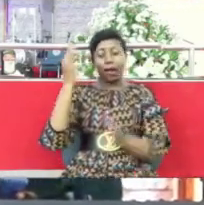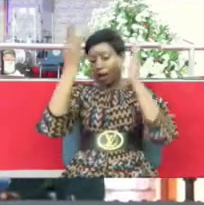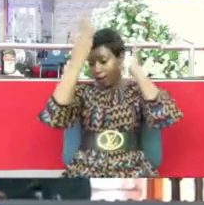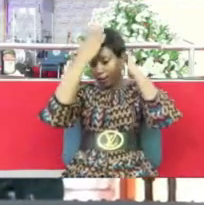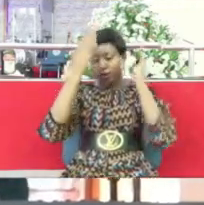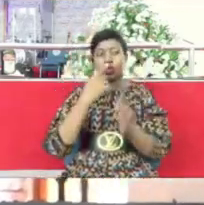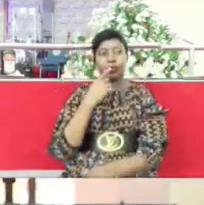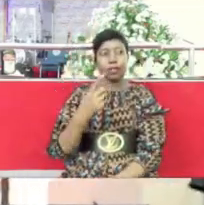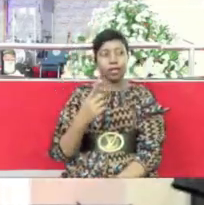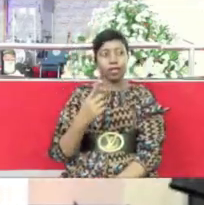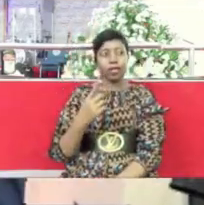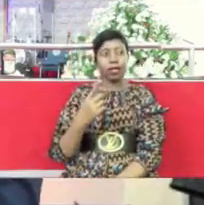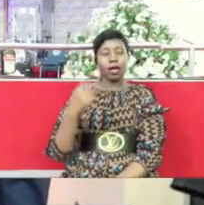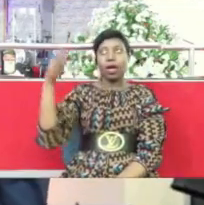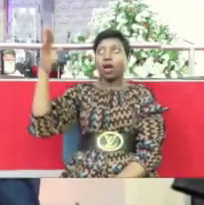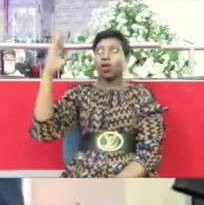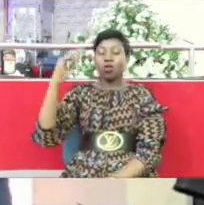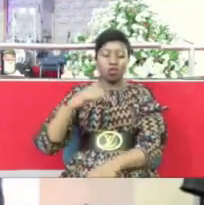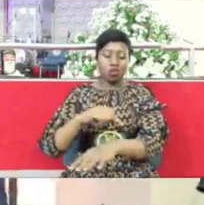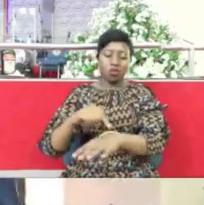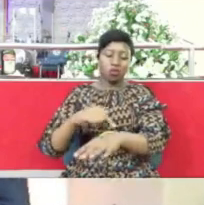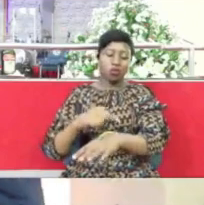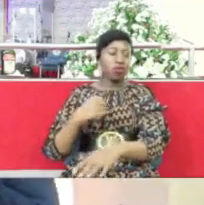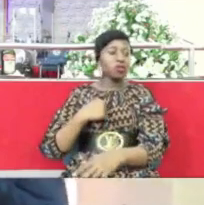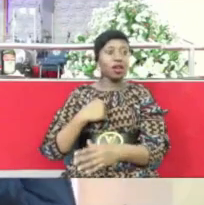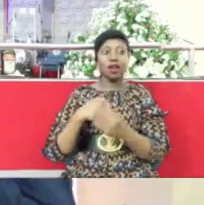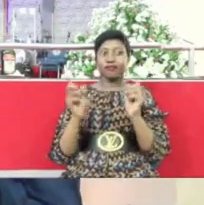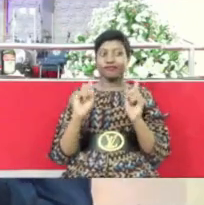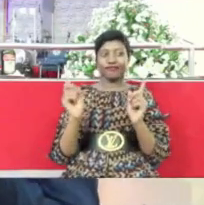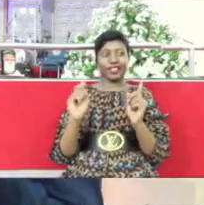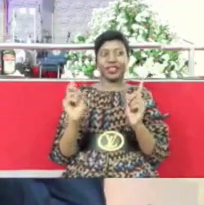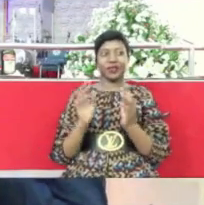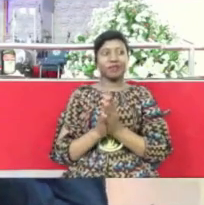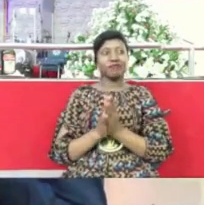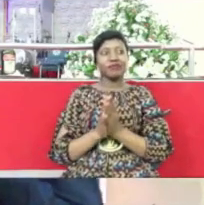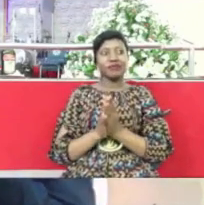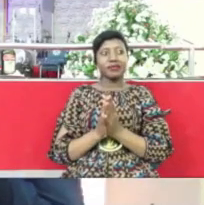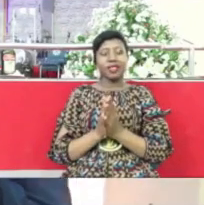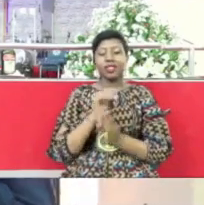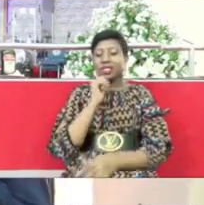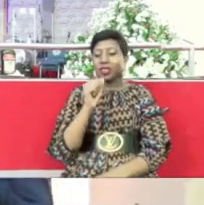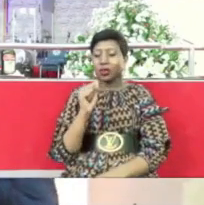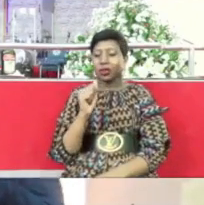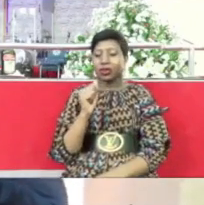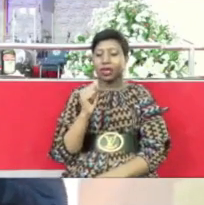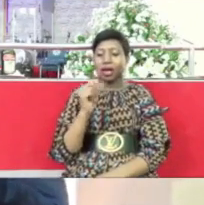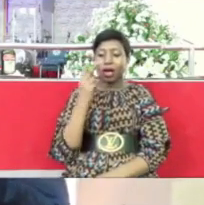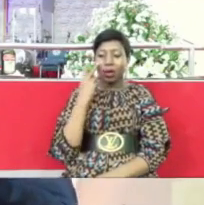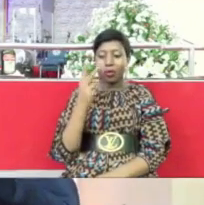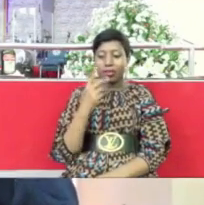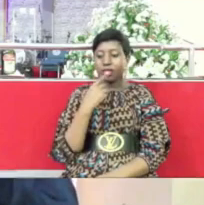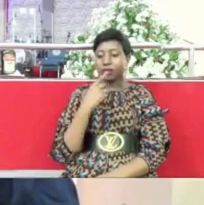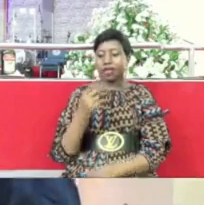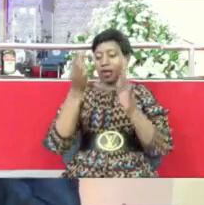no watch. Yeye hana saa. So he's not looking at a watch to say, Bishop, mbakisha dakika kumi na tano. He's not. Hasemi